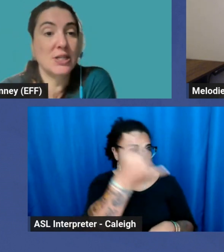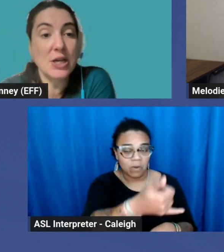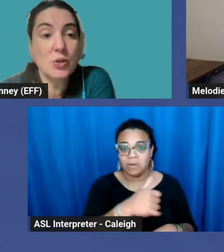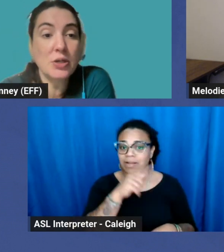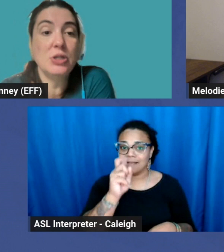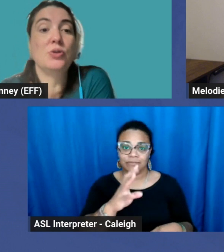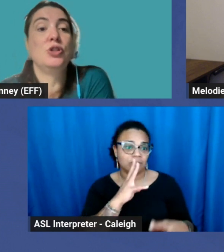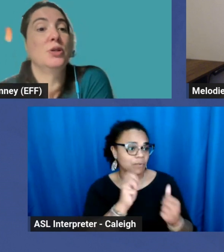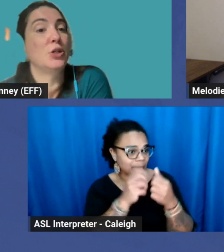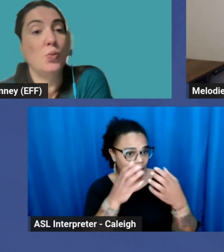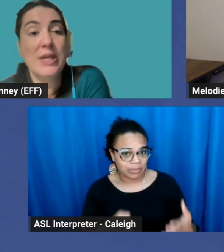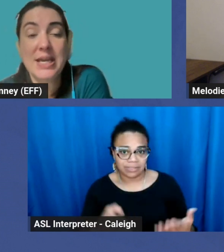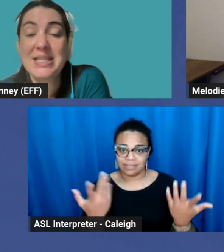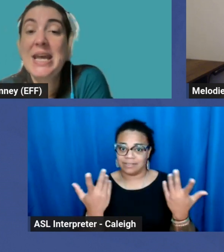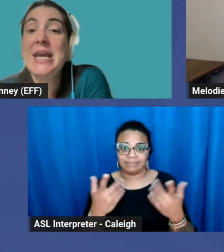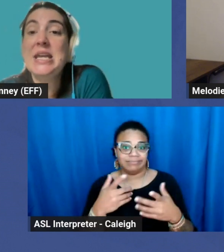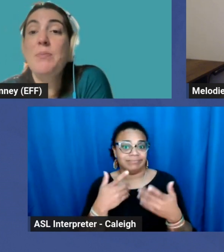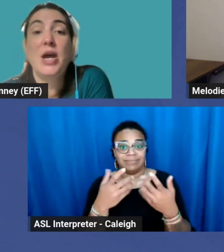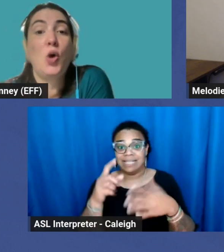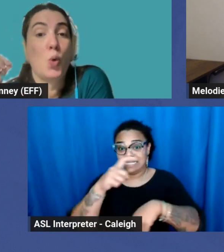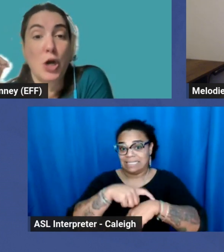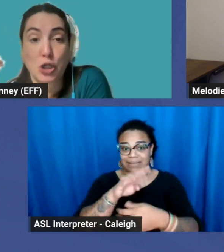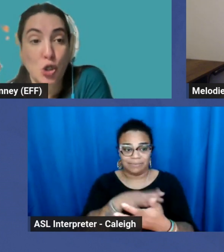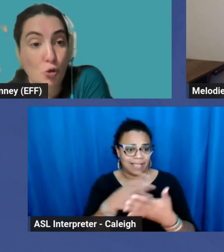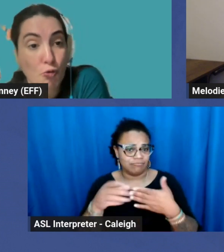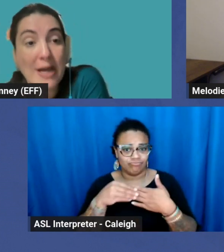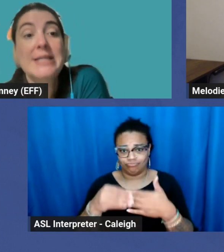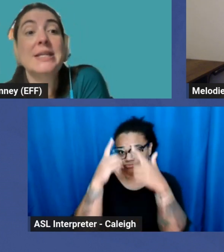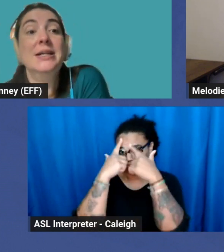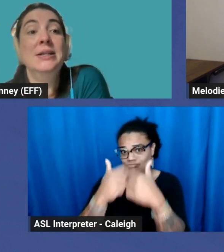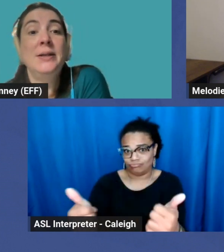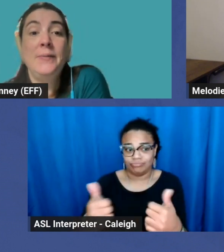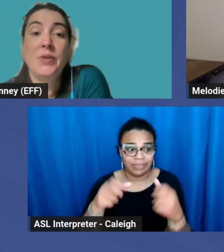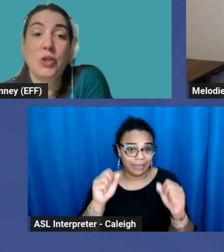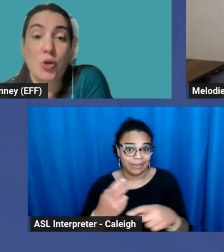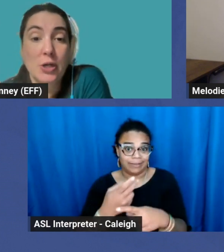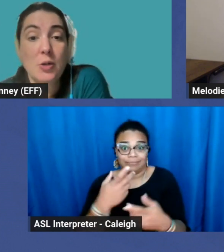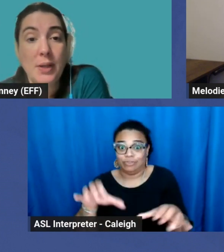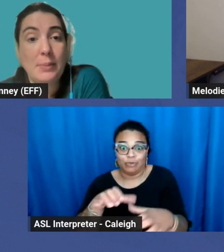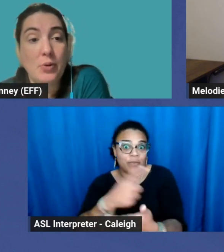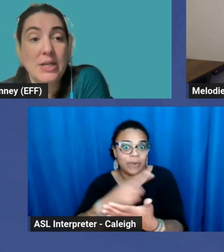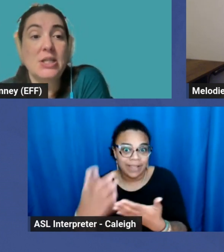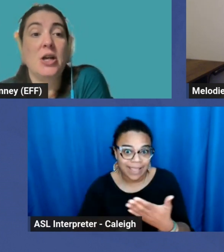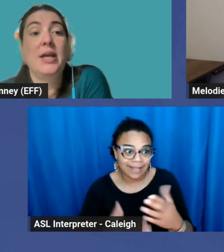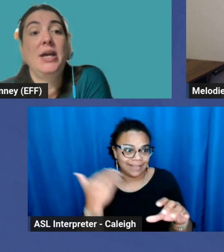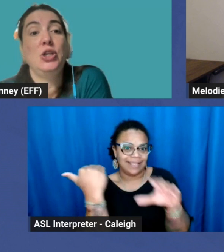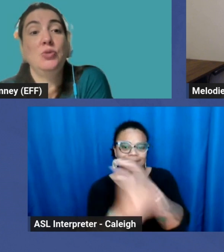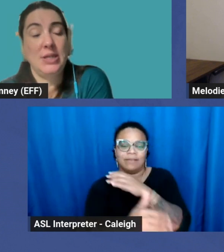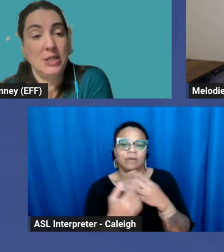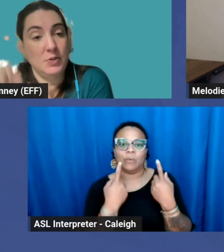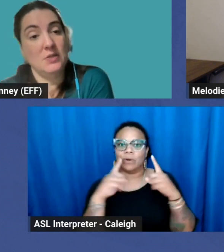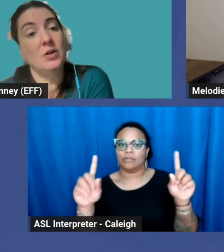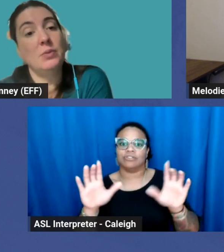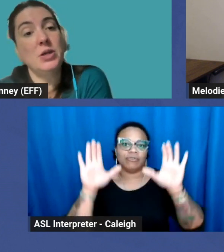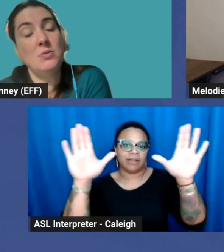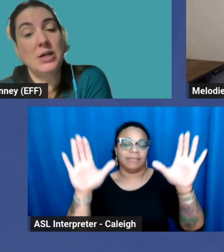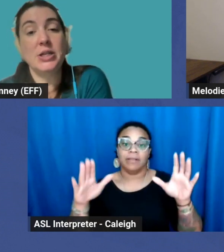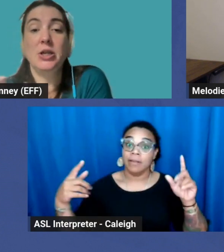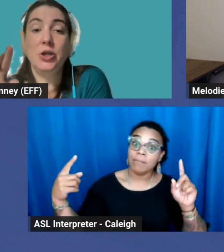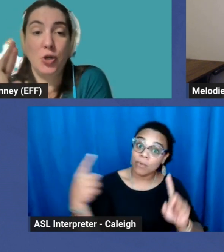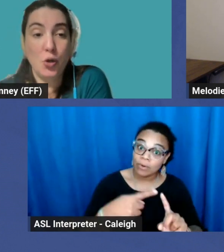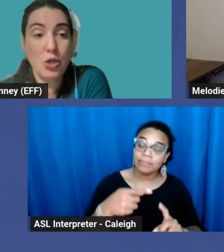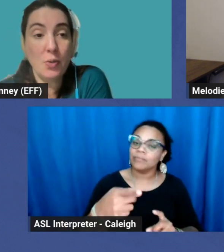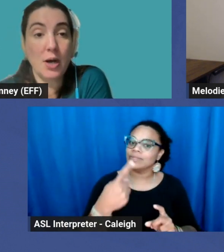your own schedule. You can do it on the weekends. Email works great. The critical plot points are that you say specifically what you